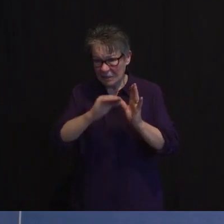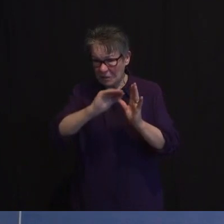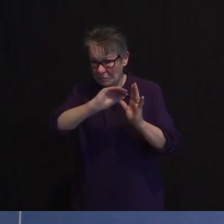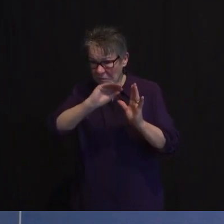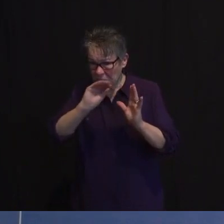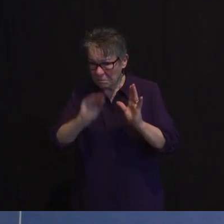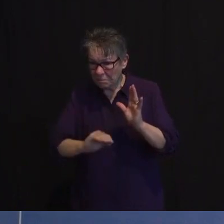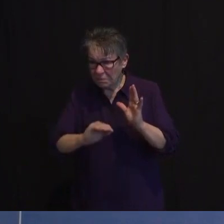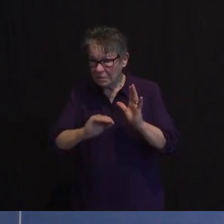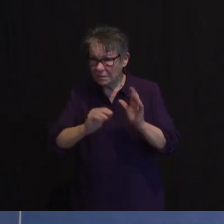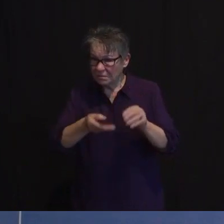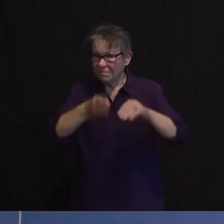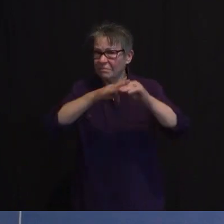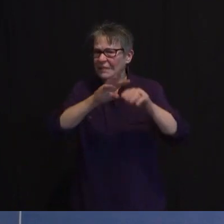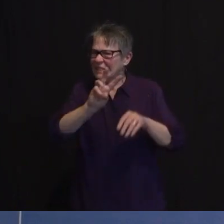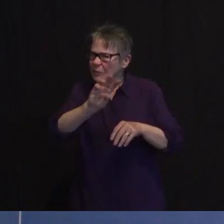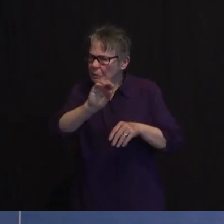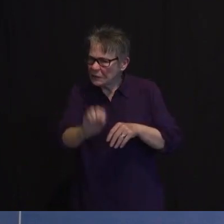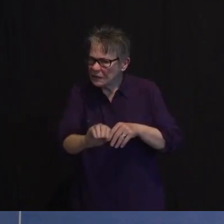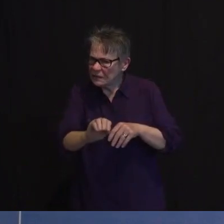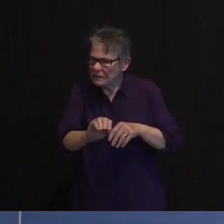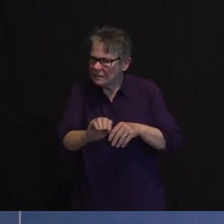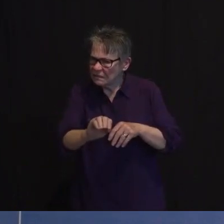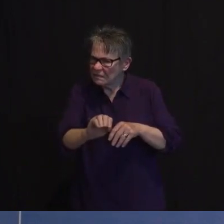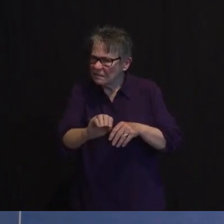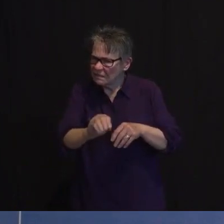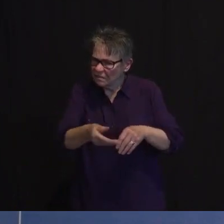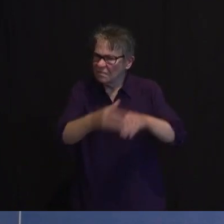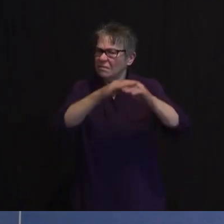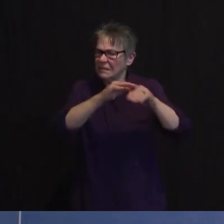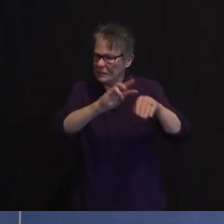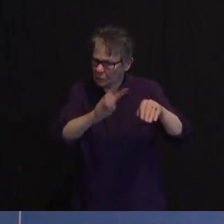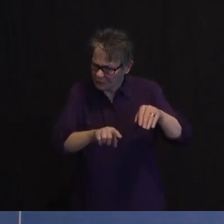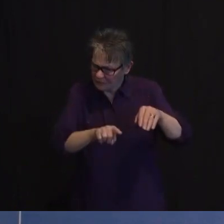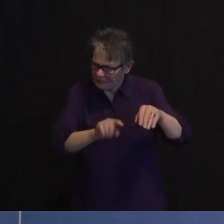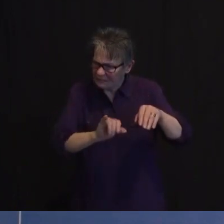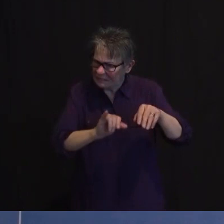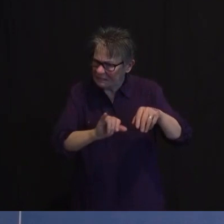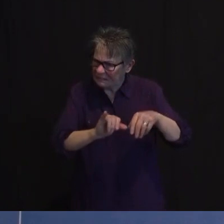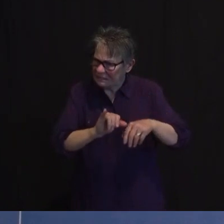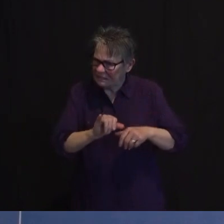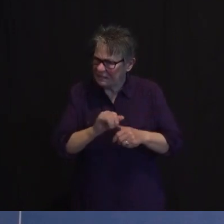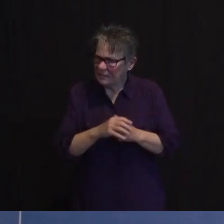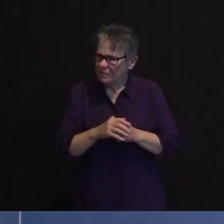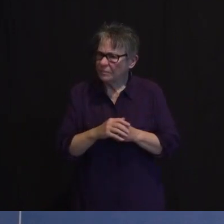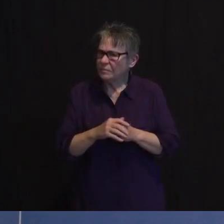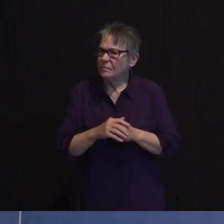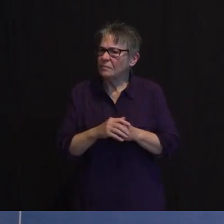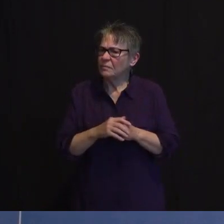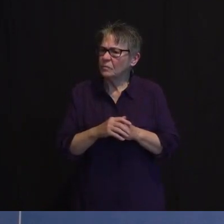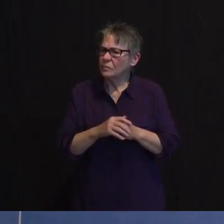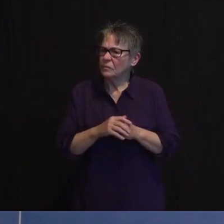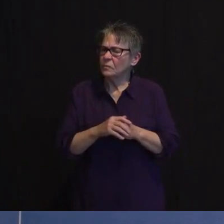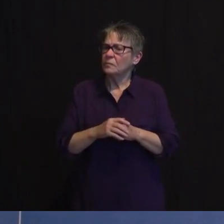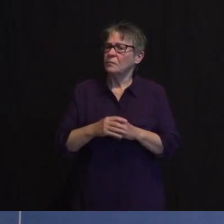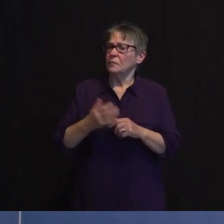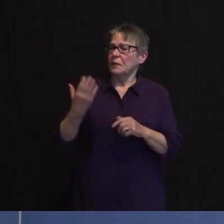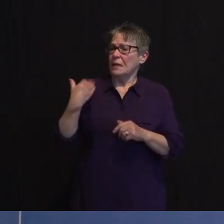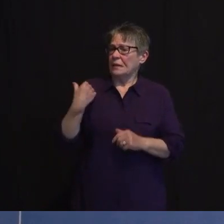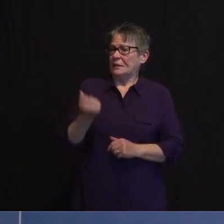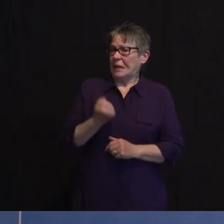On Saturday evening, the Department of Health sent out guidance to all of our hospitals on the allocation